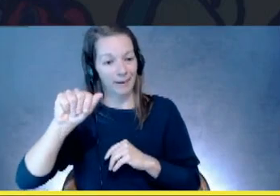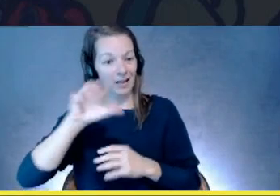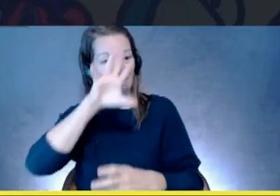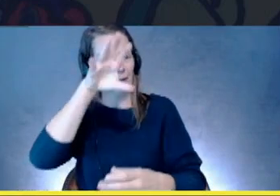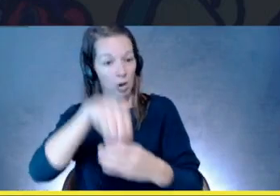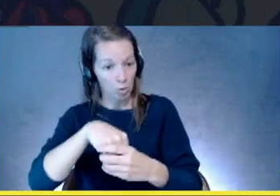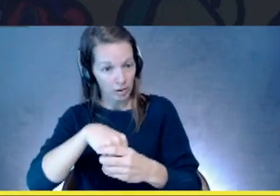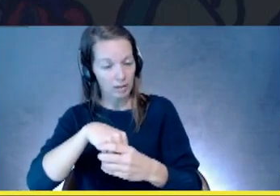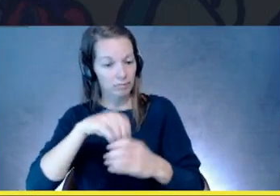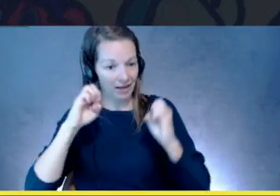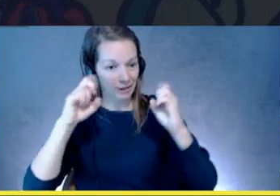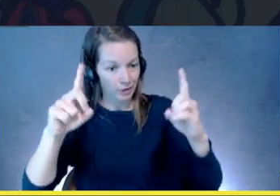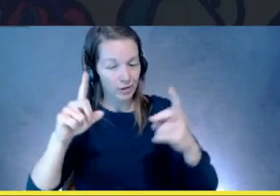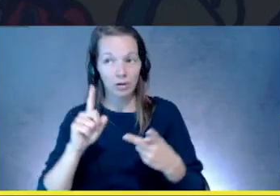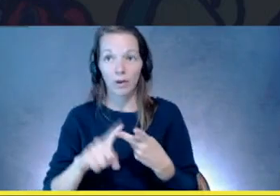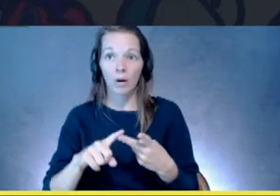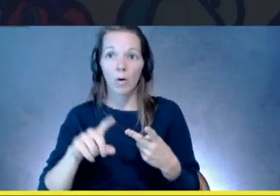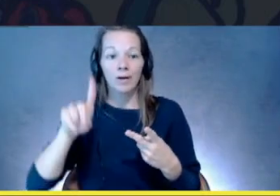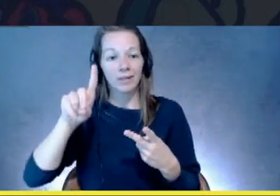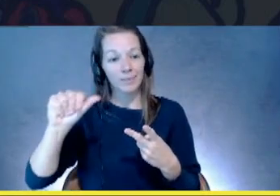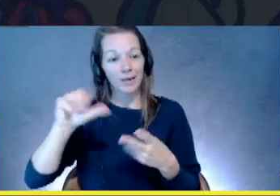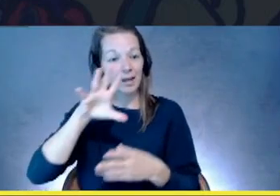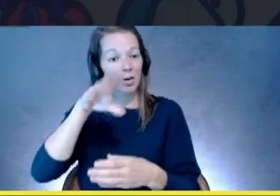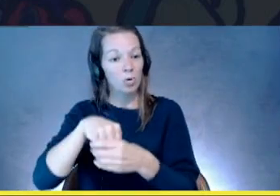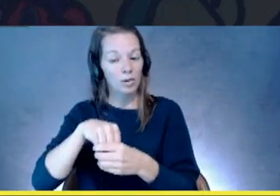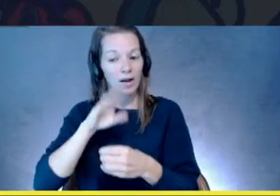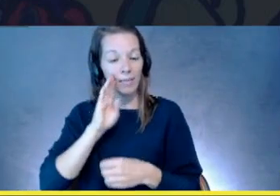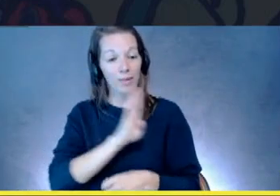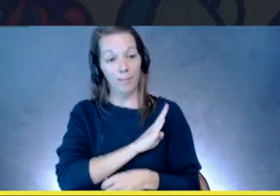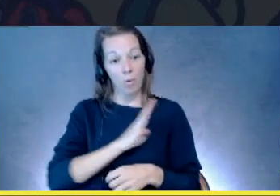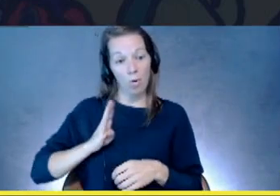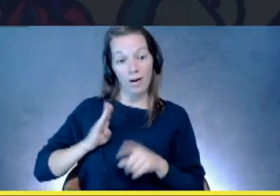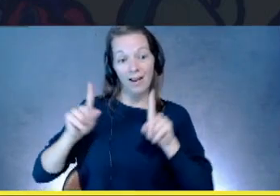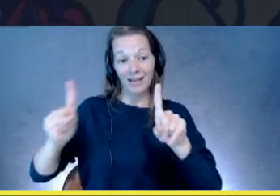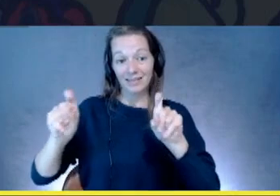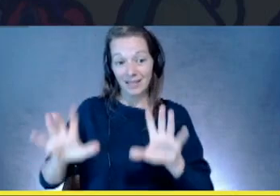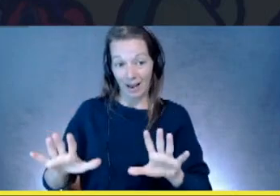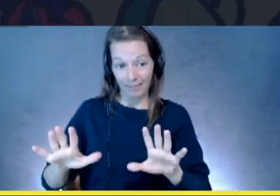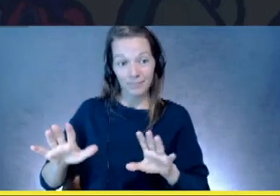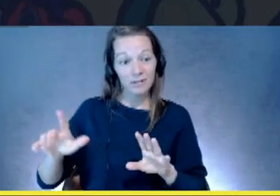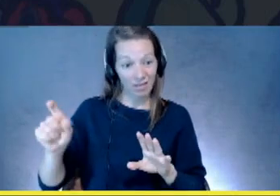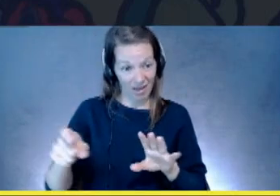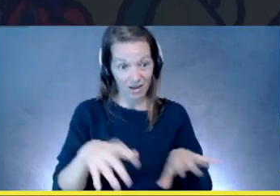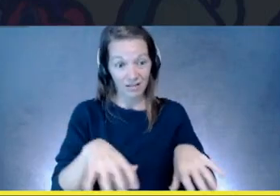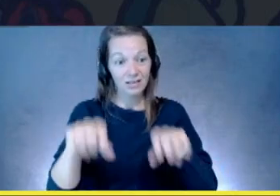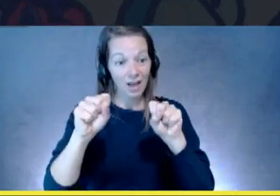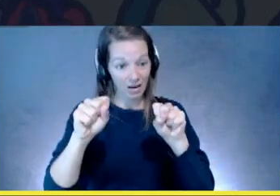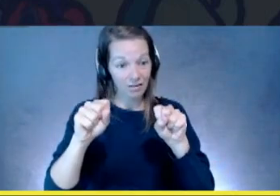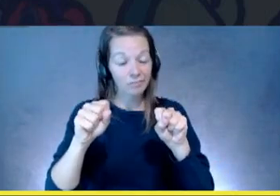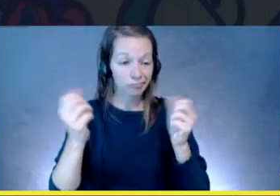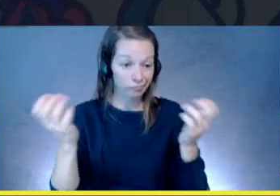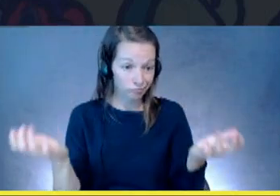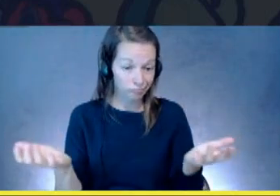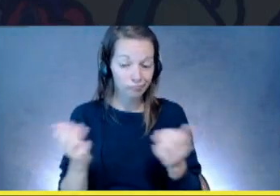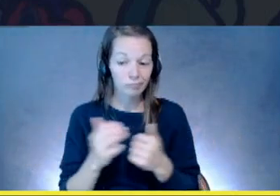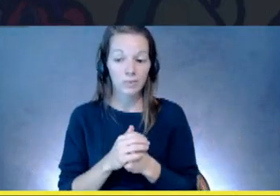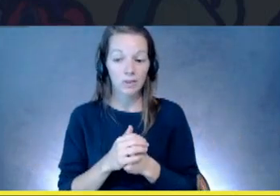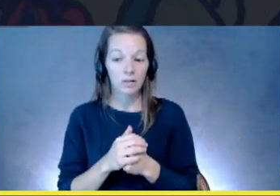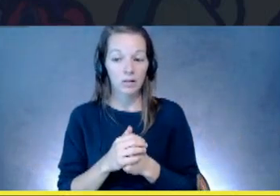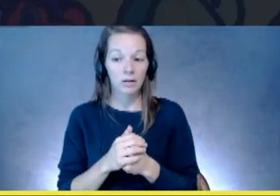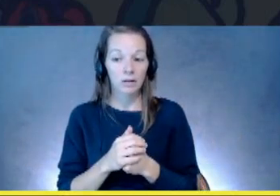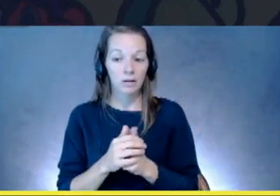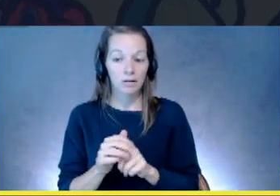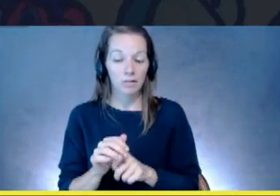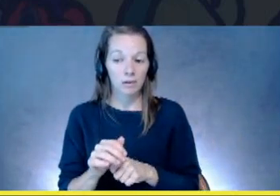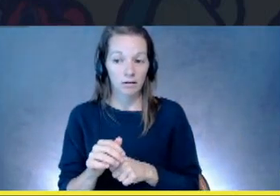that having disability included on the board exams that medical students have to take in order to move forward